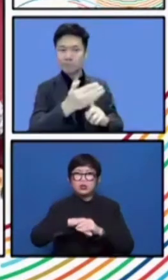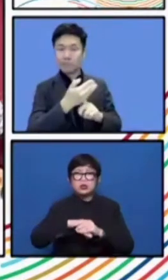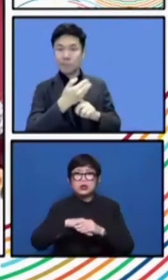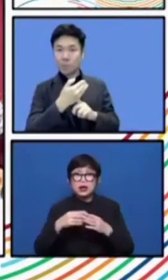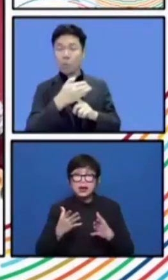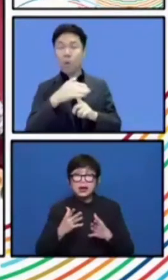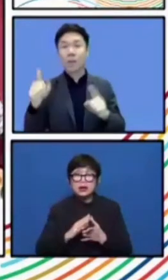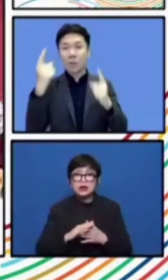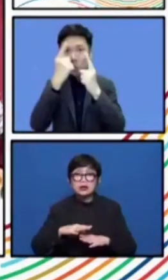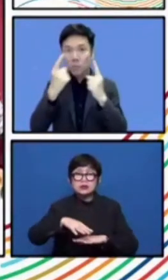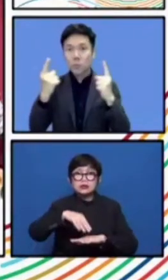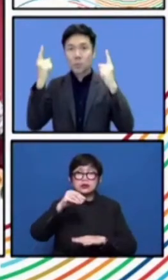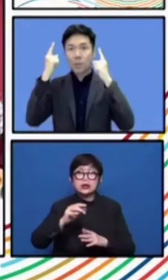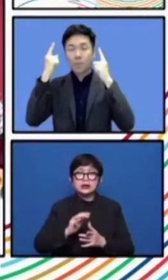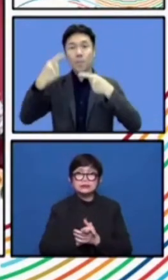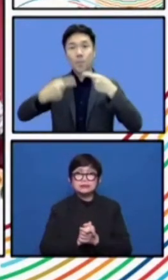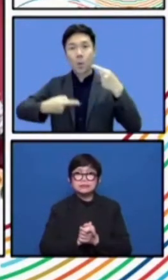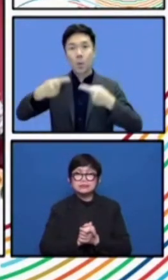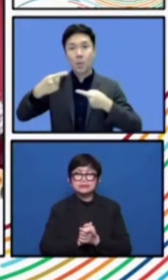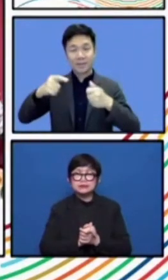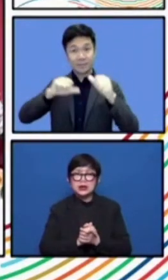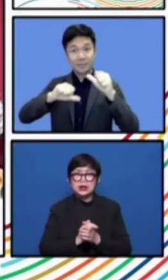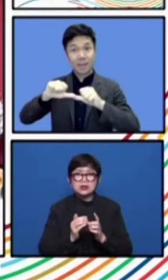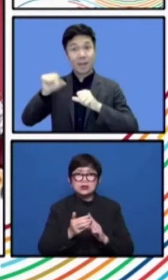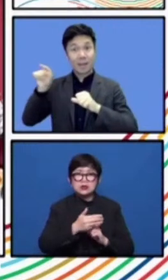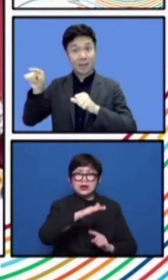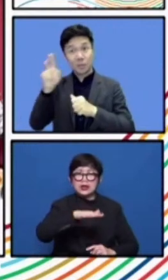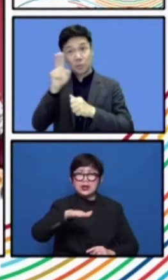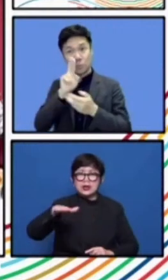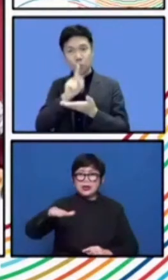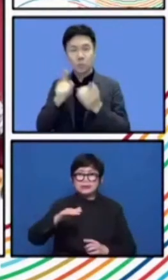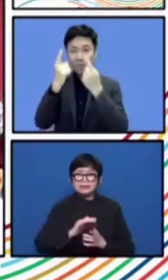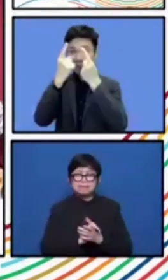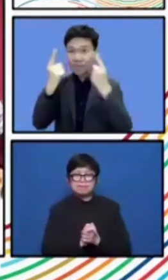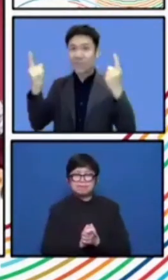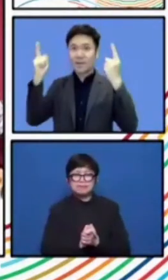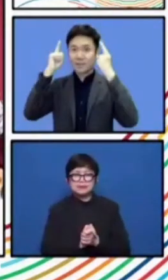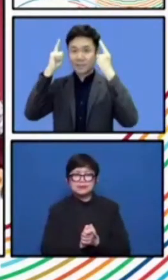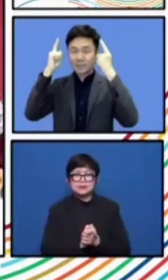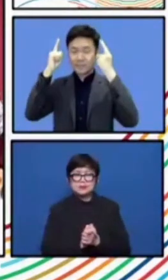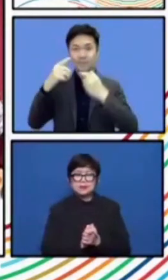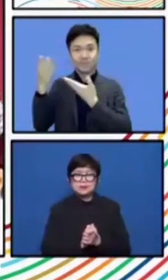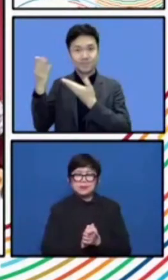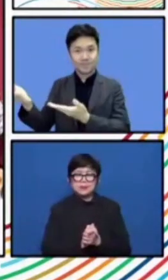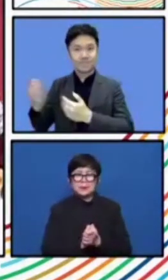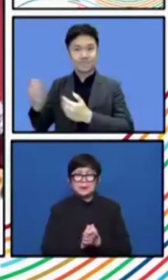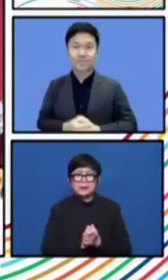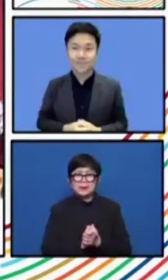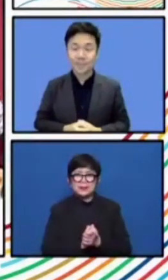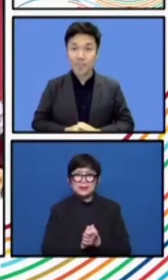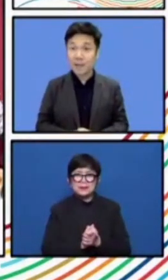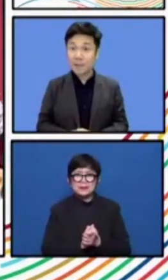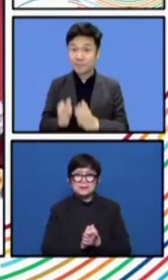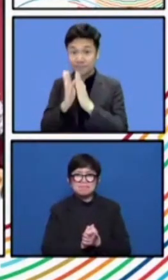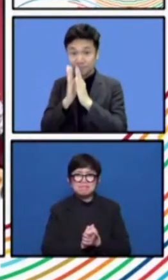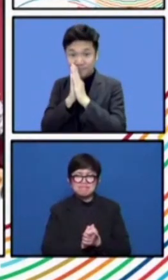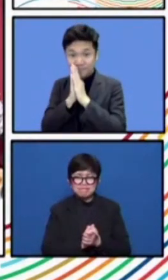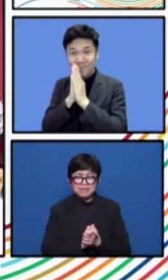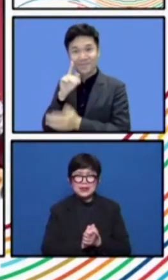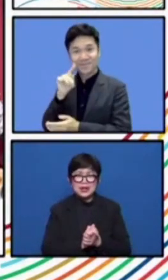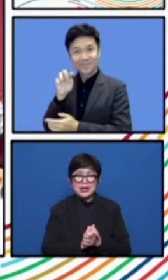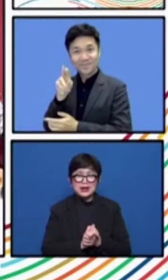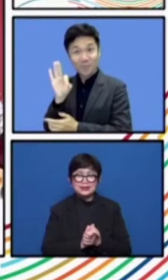political sciences at University Indonesia I'm Professor irwanto I hope that you're online and if you are